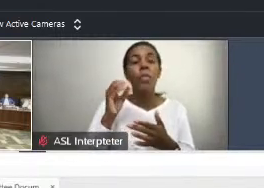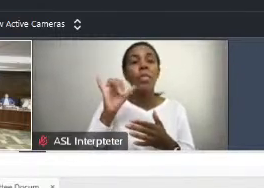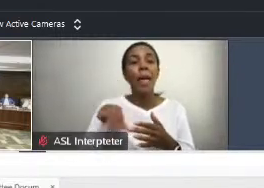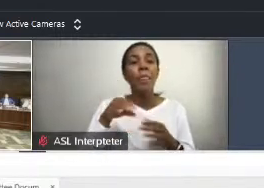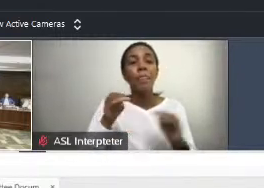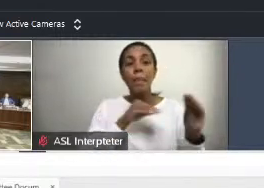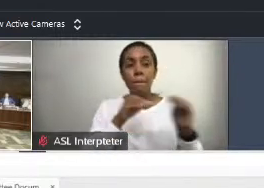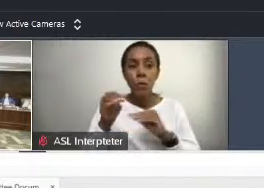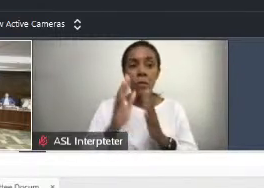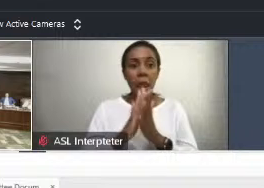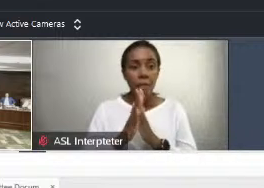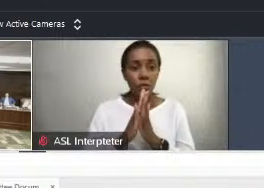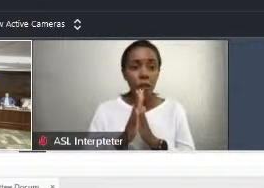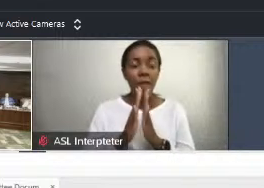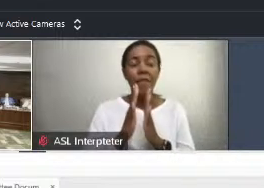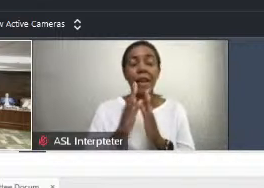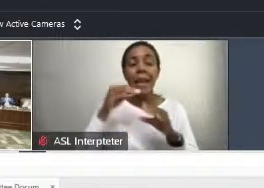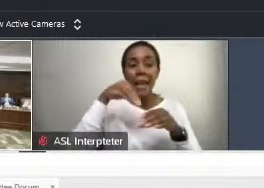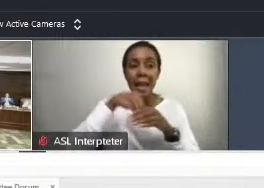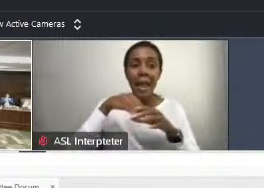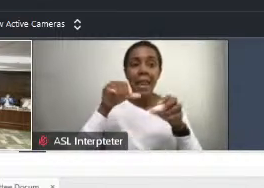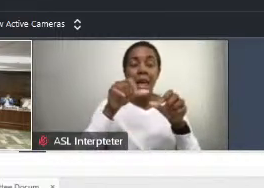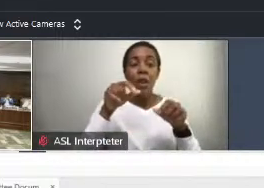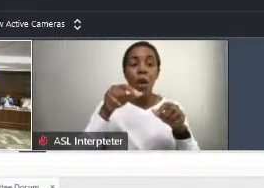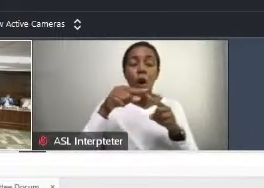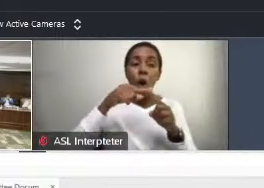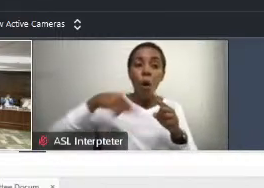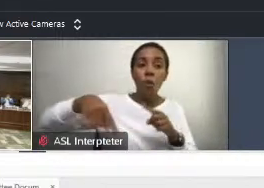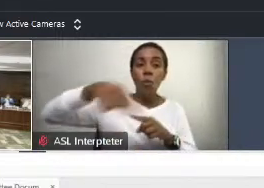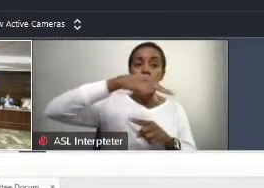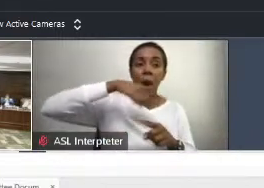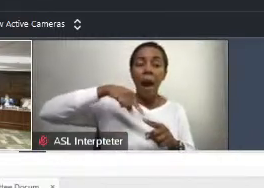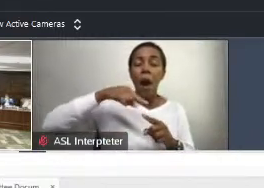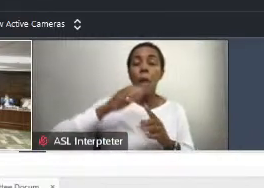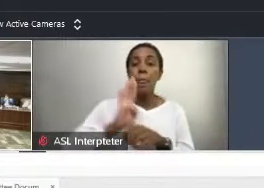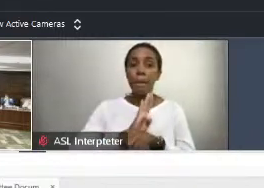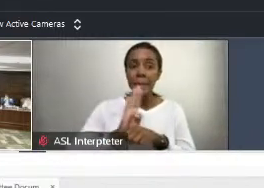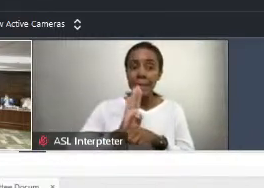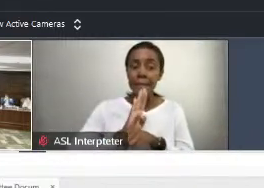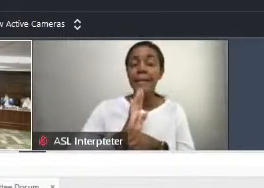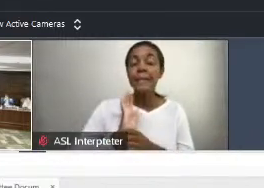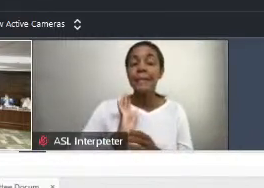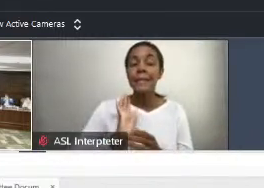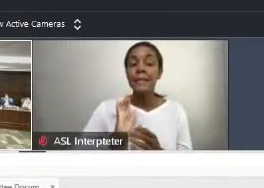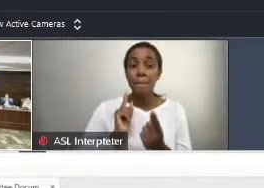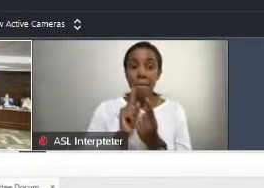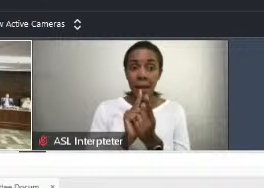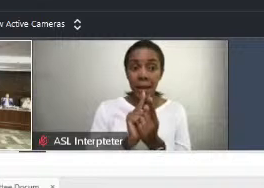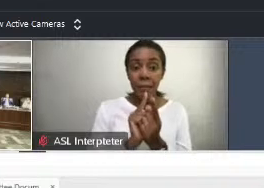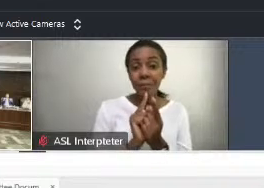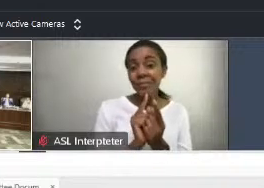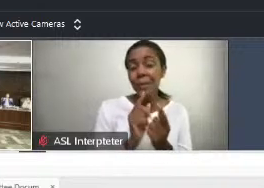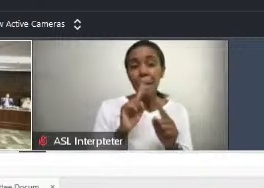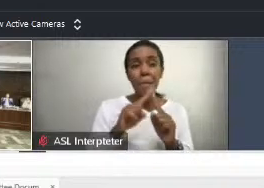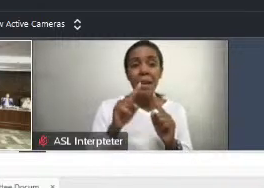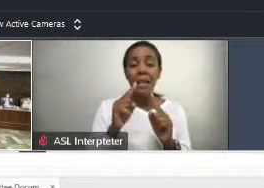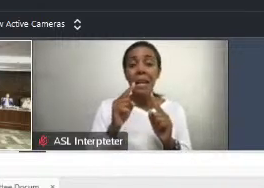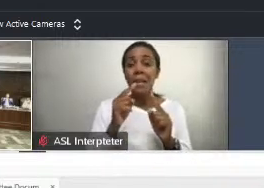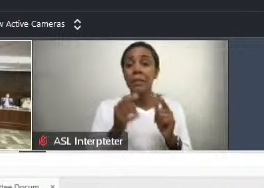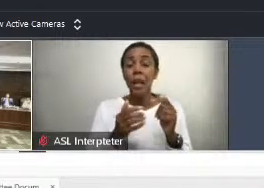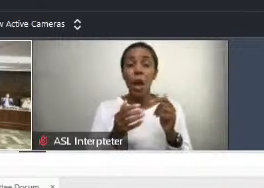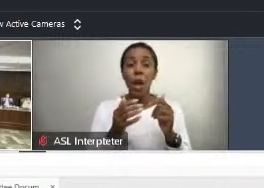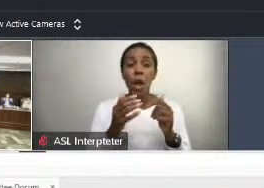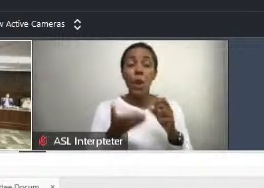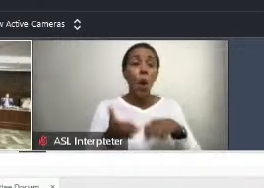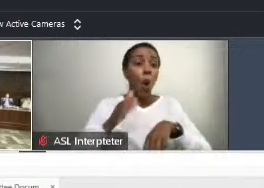around the business is met based on the warrants. So from an overall perspective, we have never done one that's